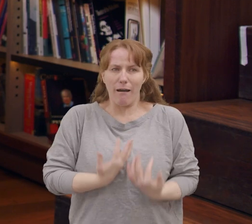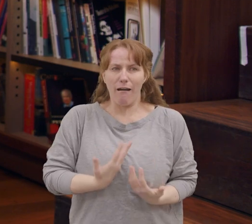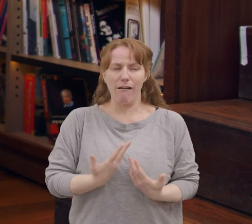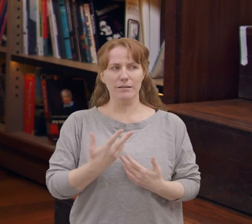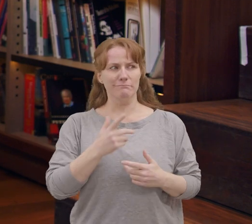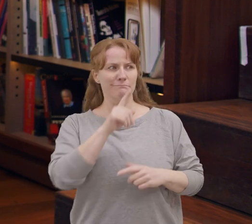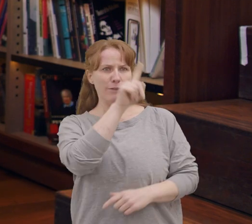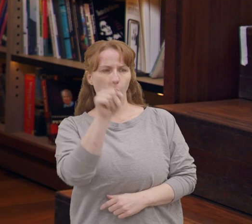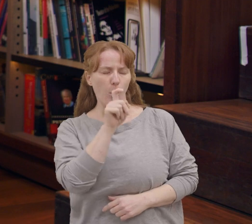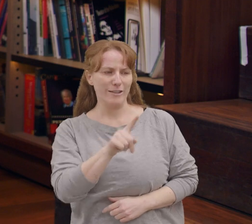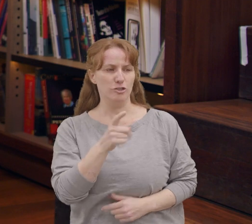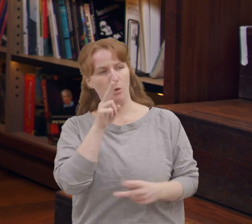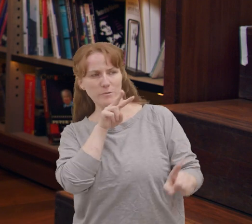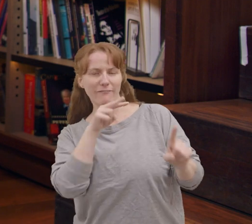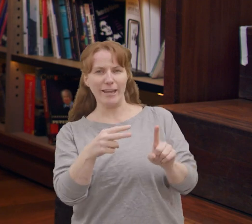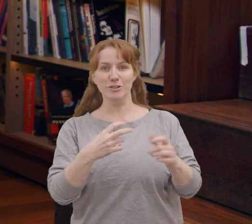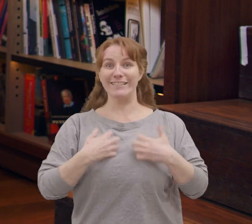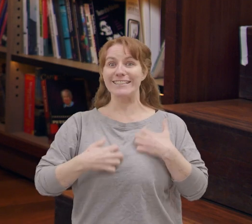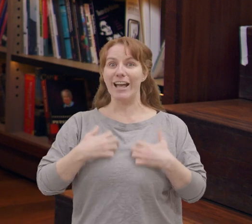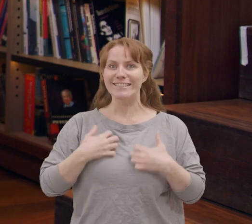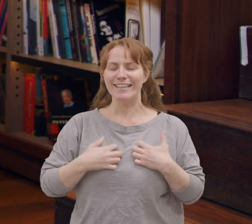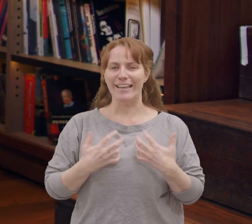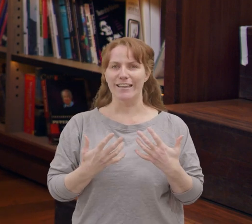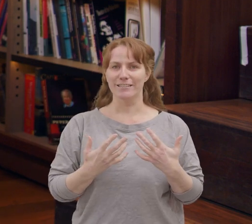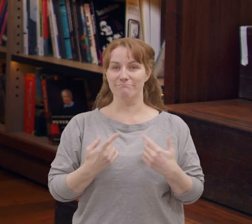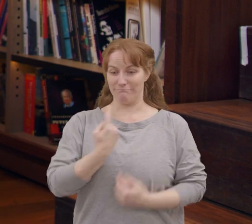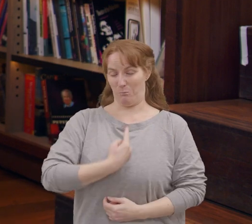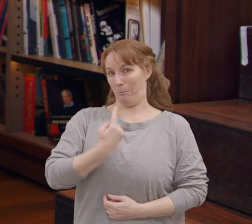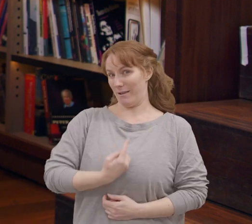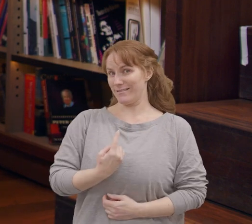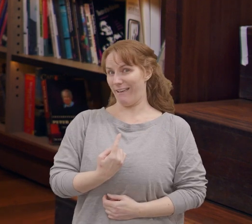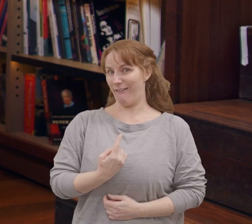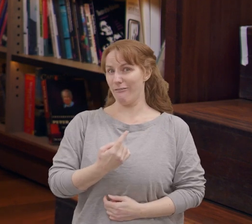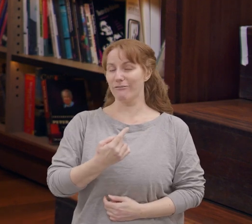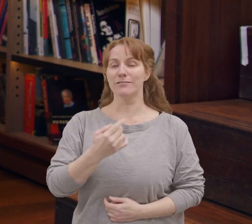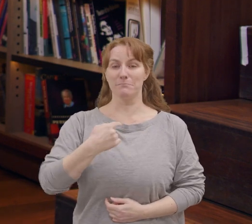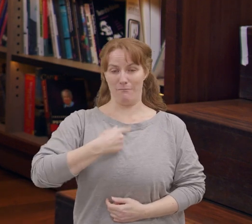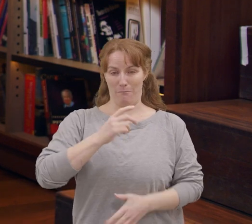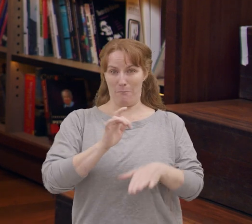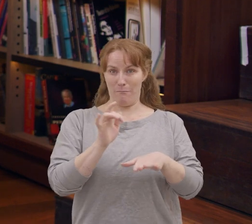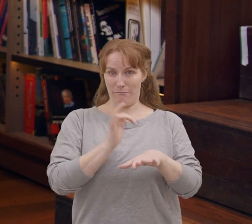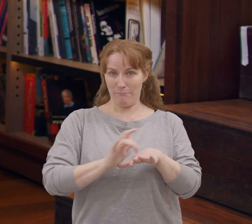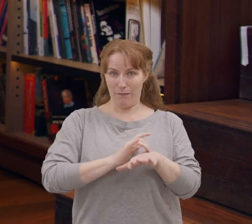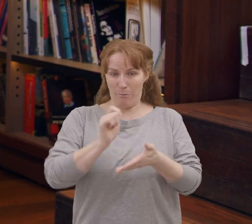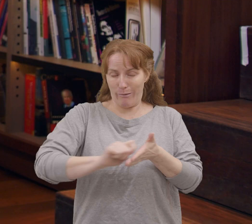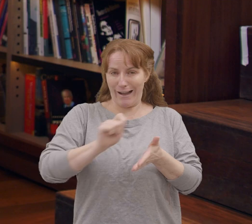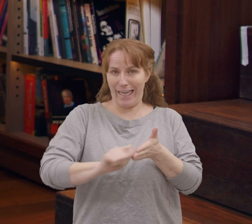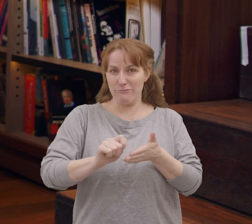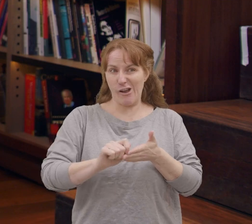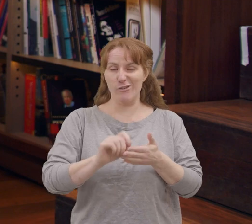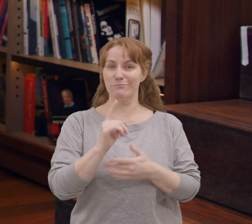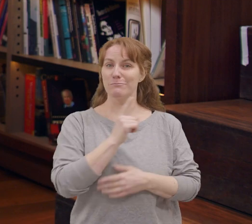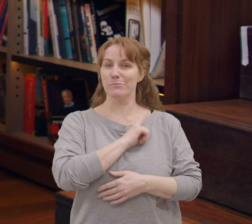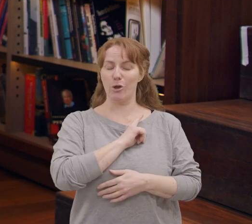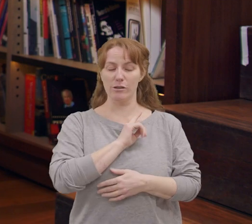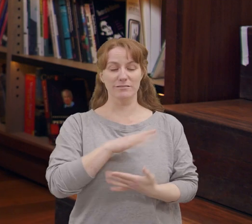question, observation, something that excites you. One way I found my spark when writing Dugsy Days was I was on a train with